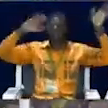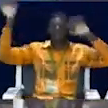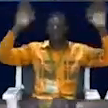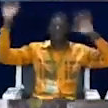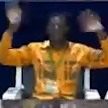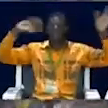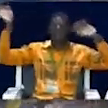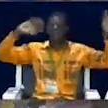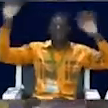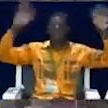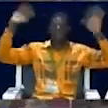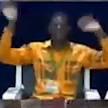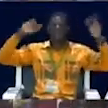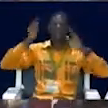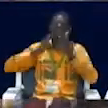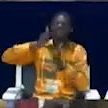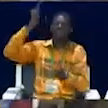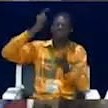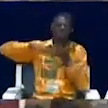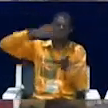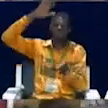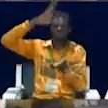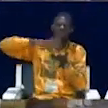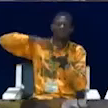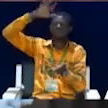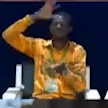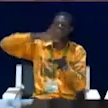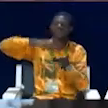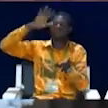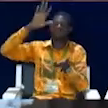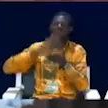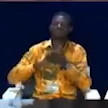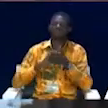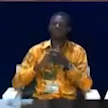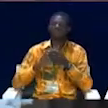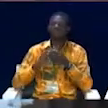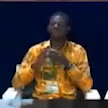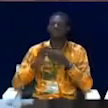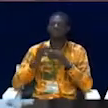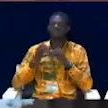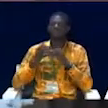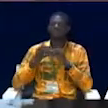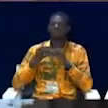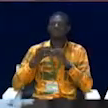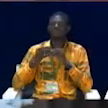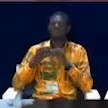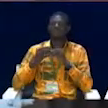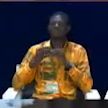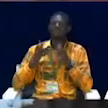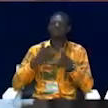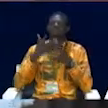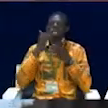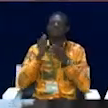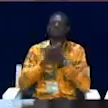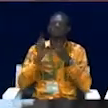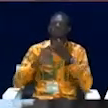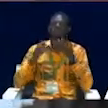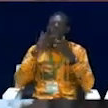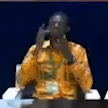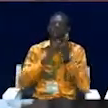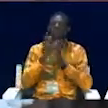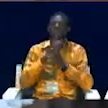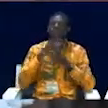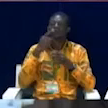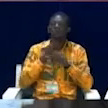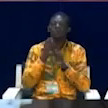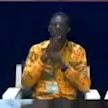Hallelujah! To the God who turns mourning to joy, who turns shame to rejoicing, who